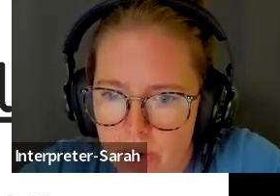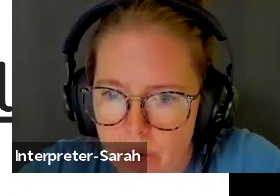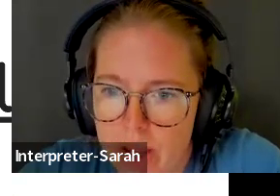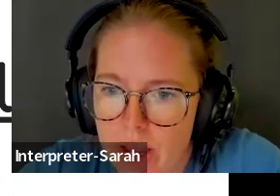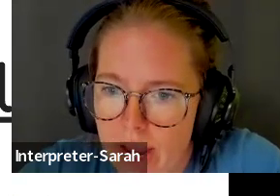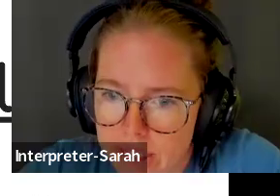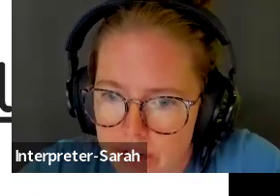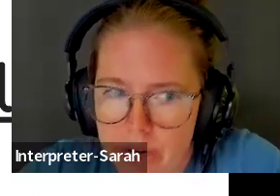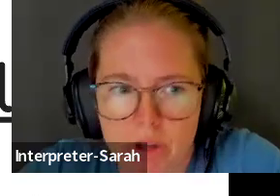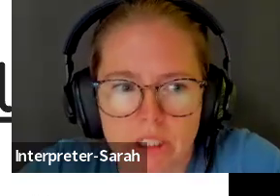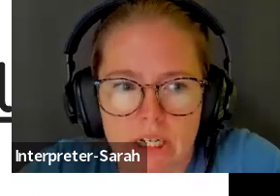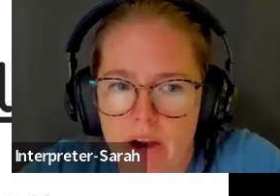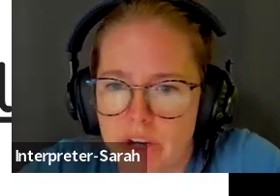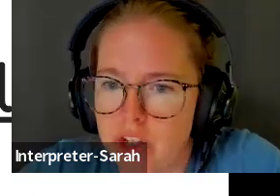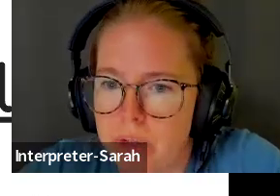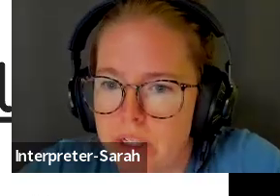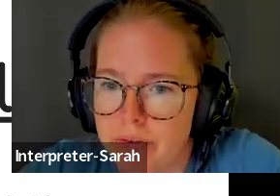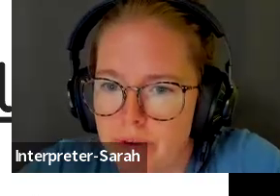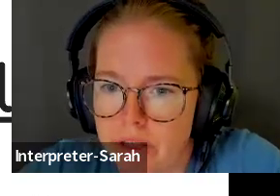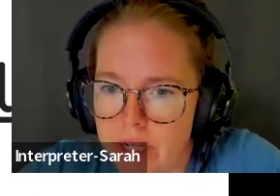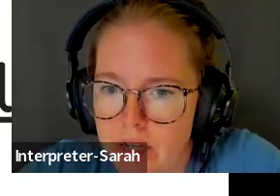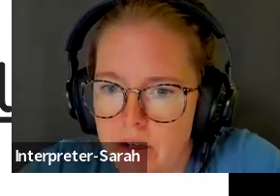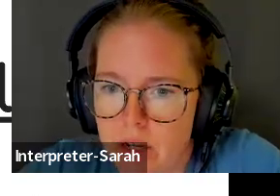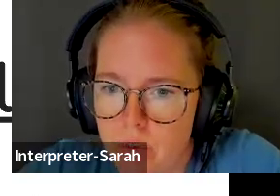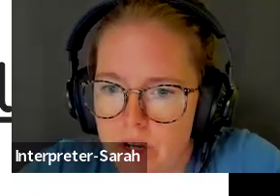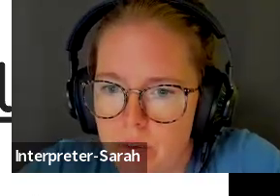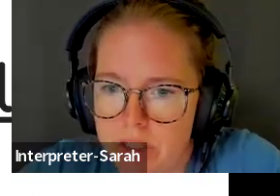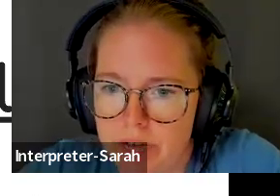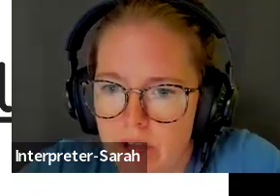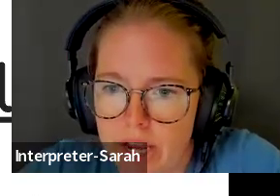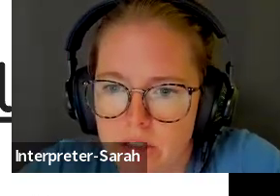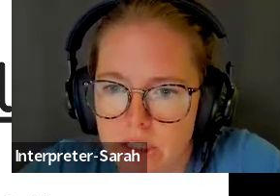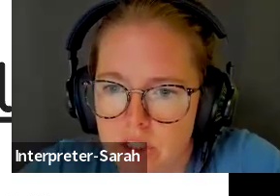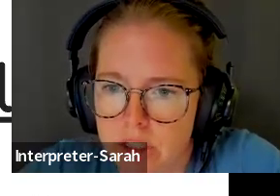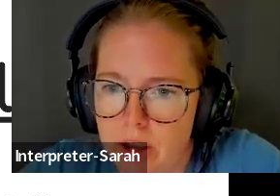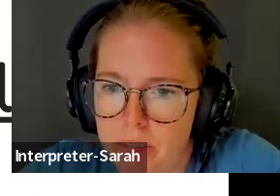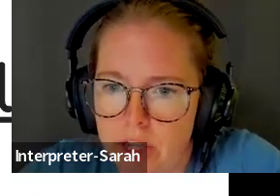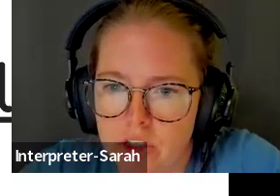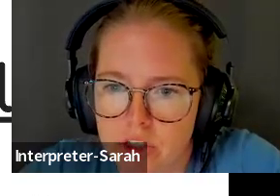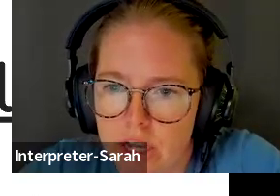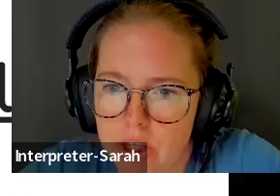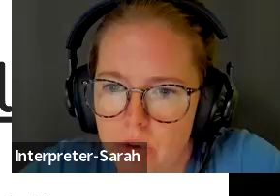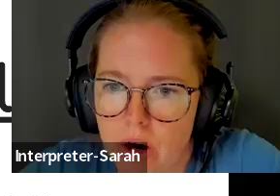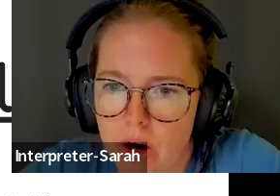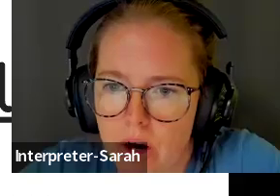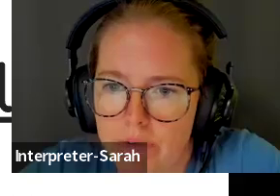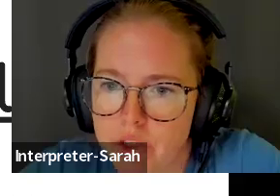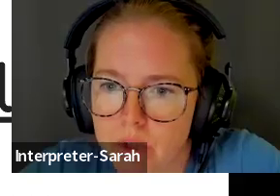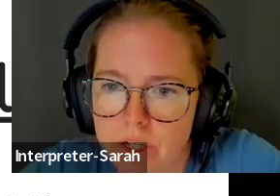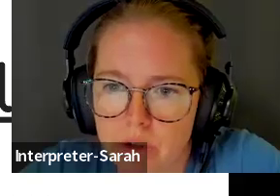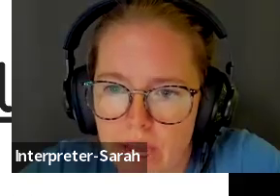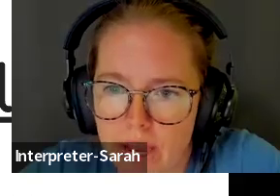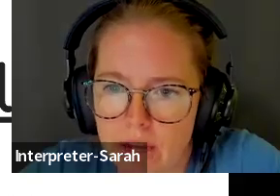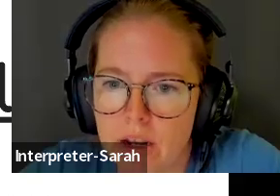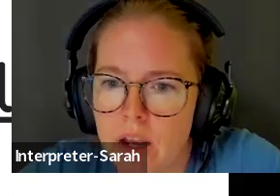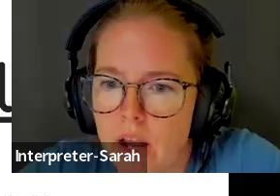And so as a hearing person, how can you be deaf friendly in working with deaf clients? Just making sure that you are